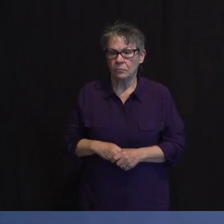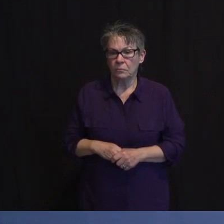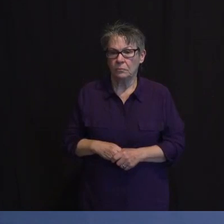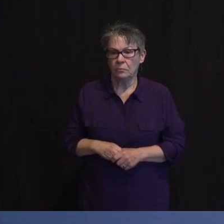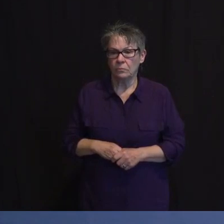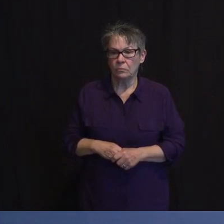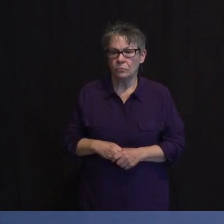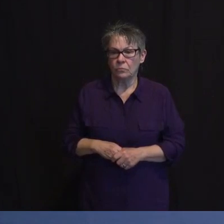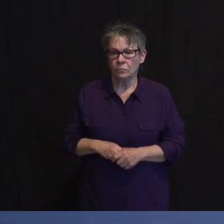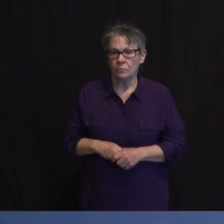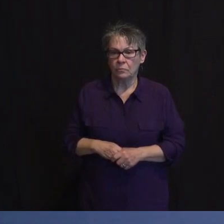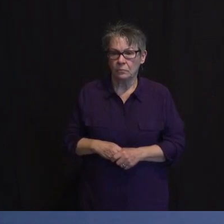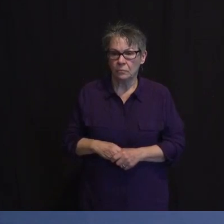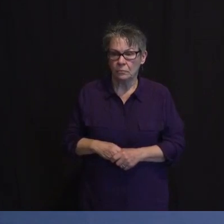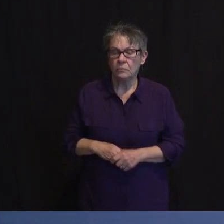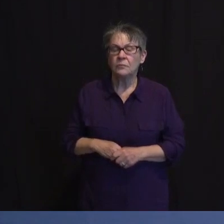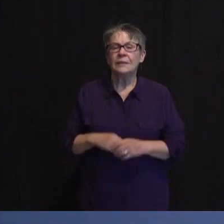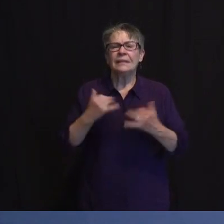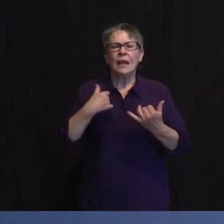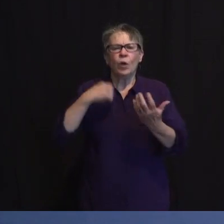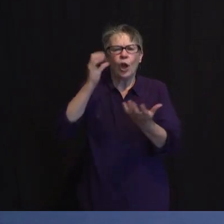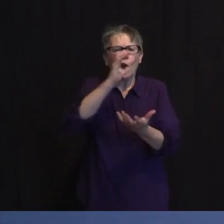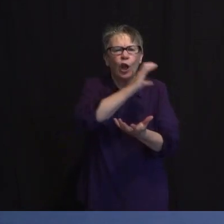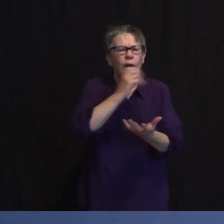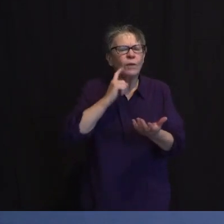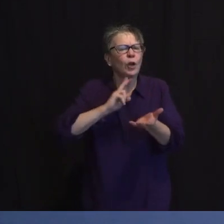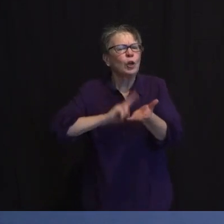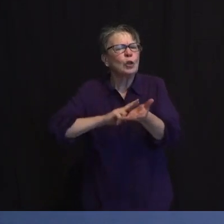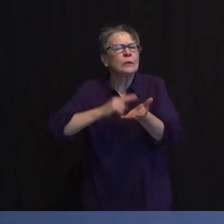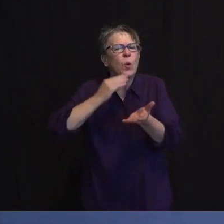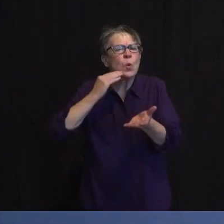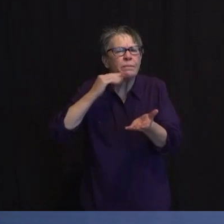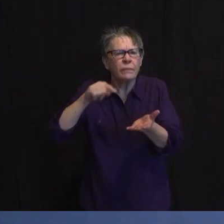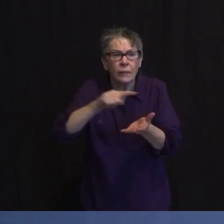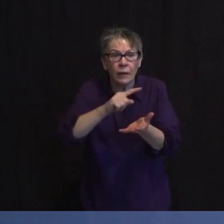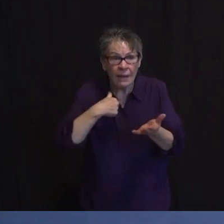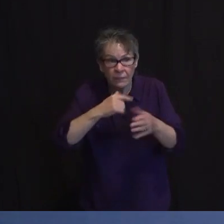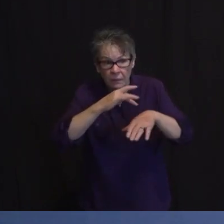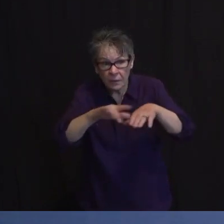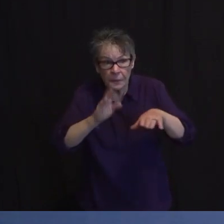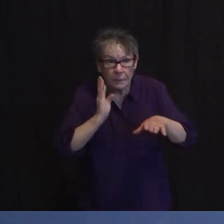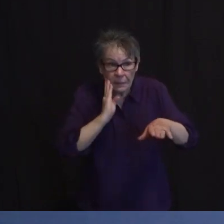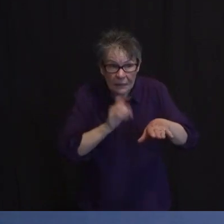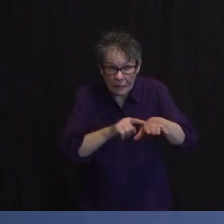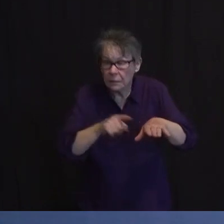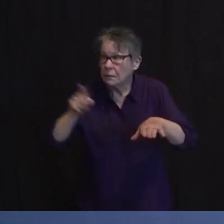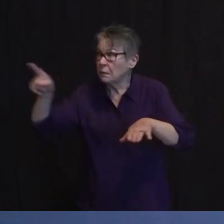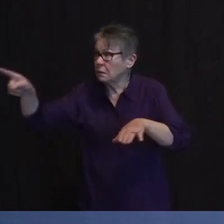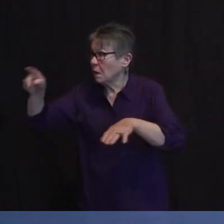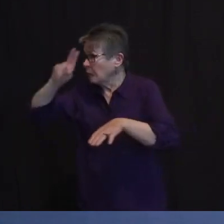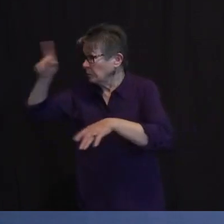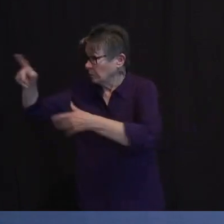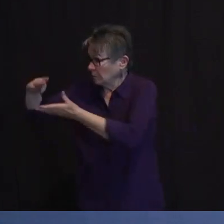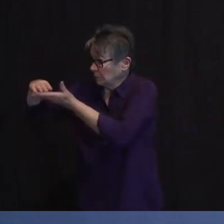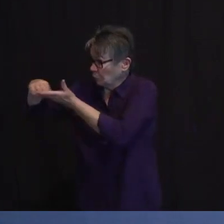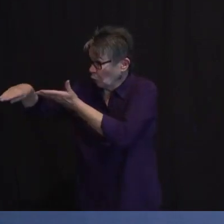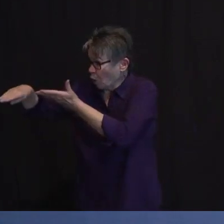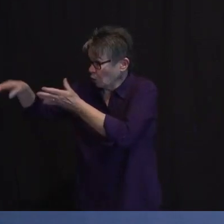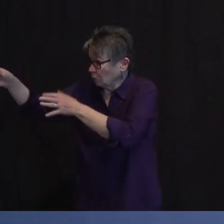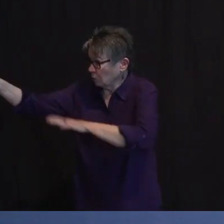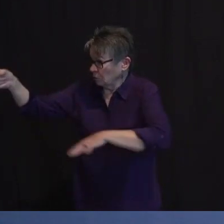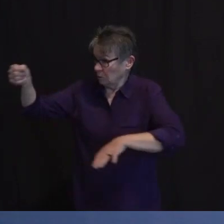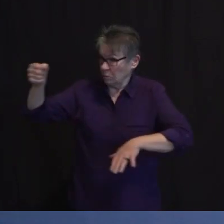back until the spread in the nursing homes slows down, and until they can